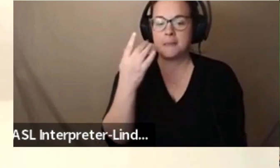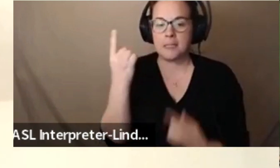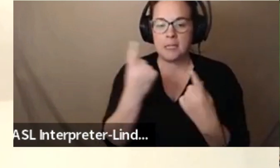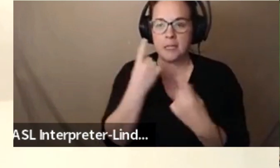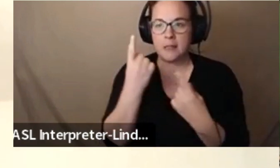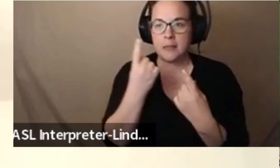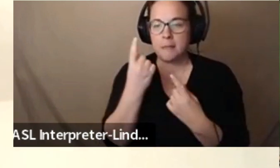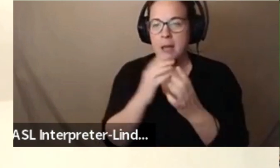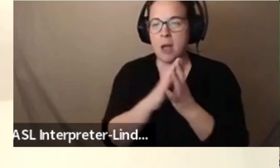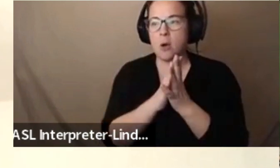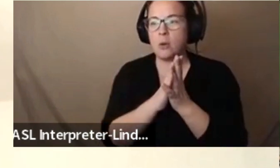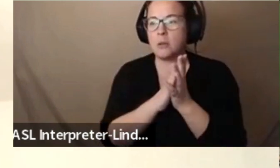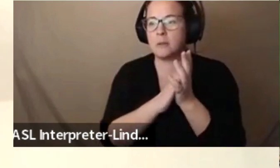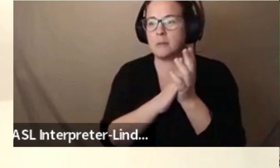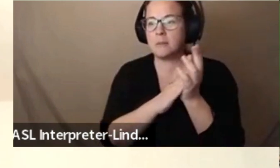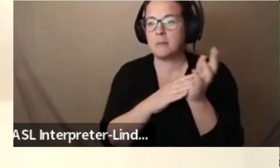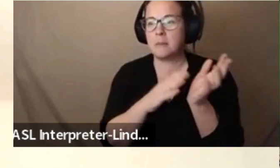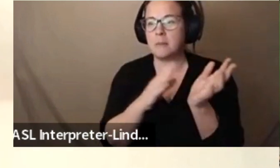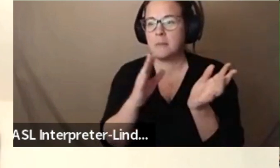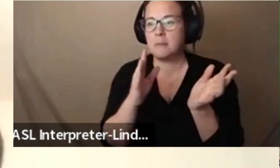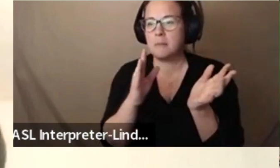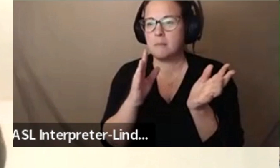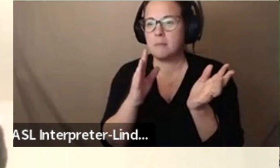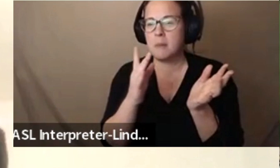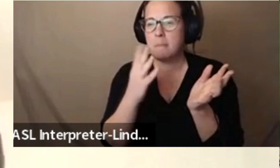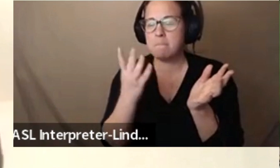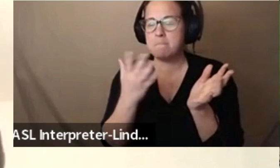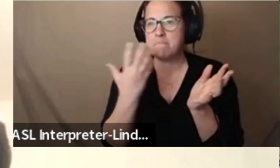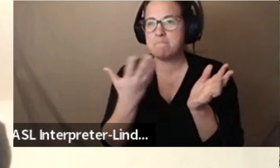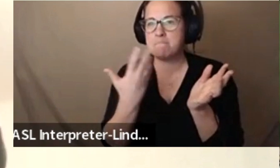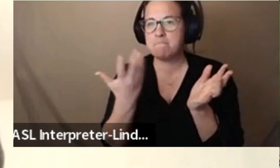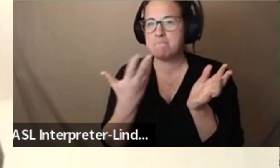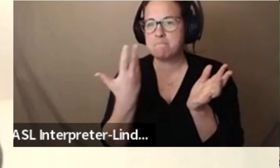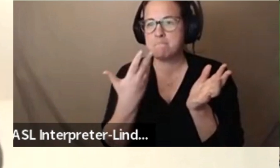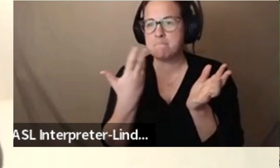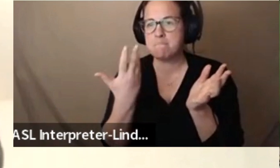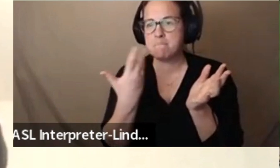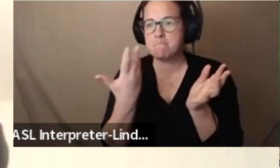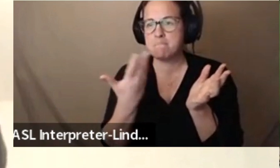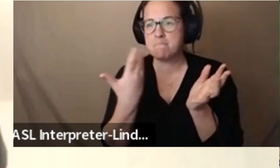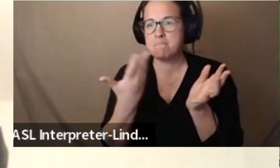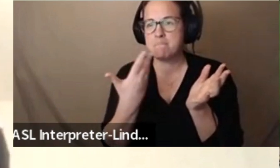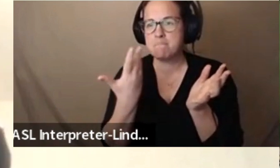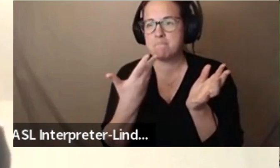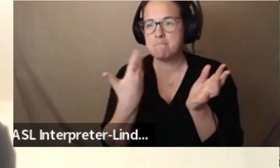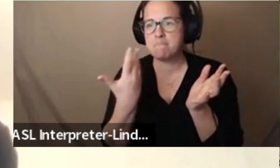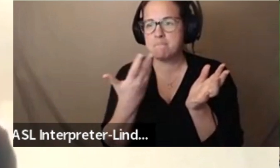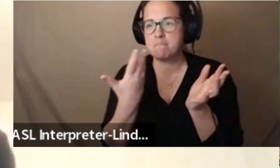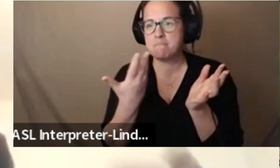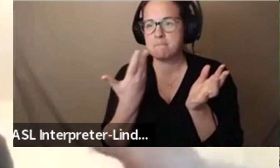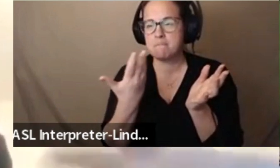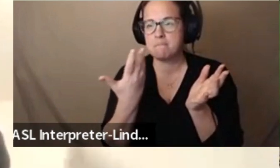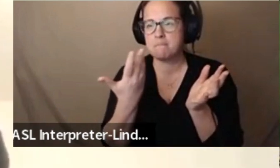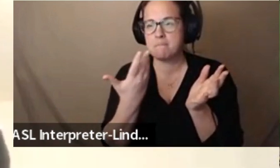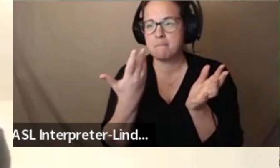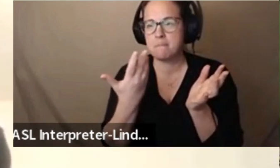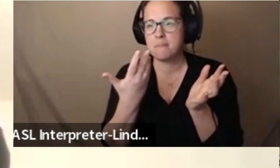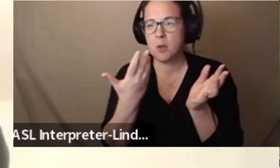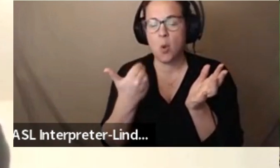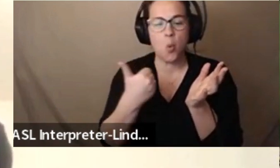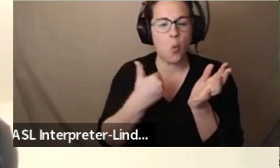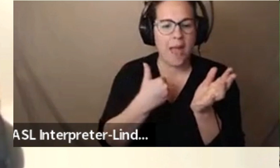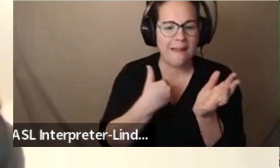little bit of Penda's Fen in a way, actually, with the way that these